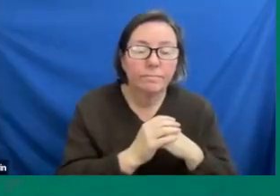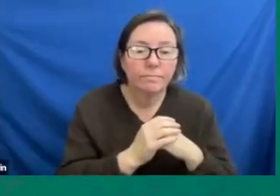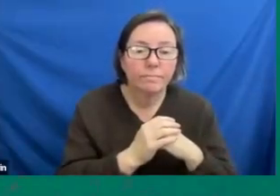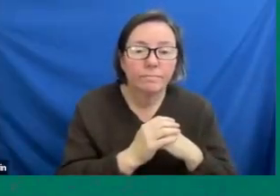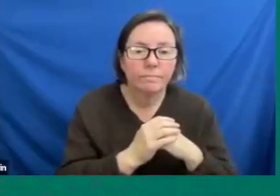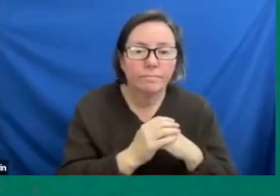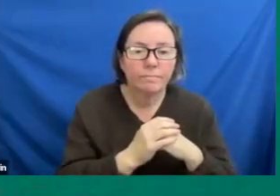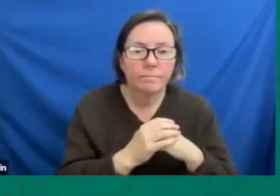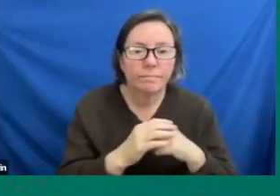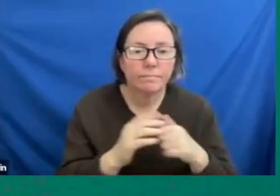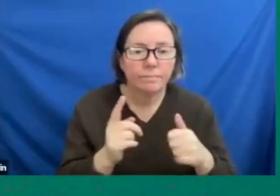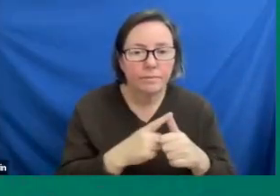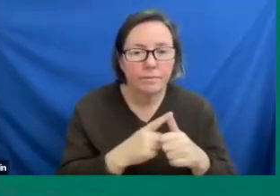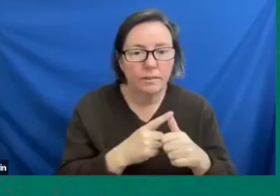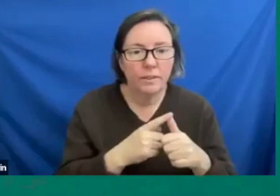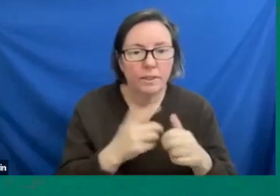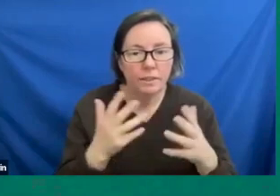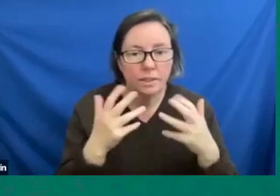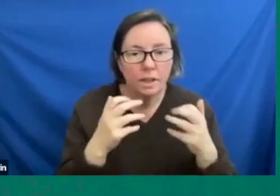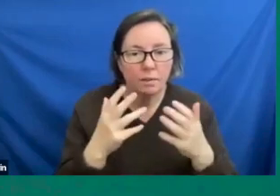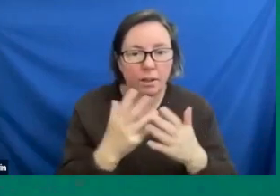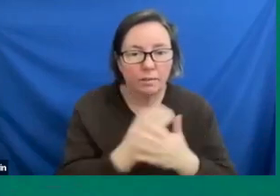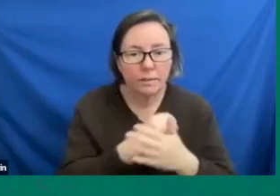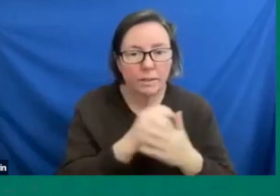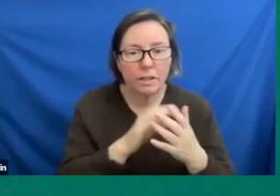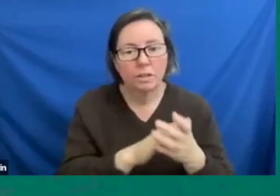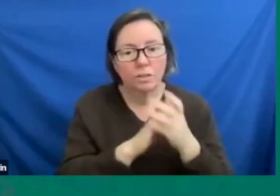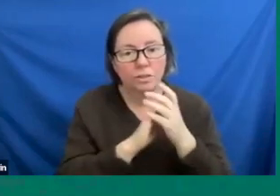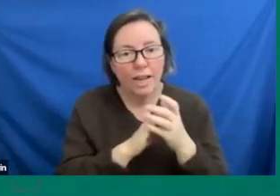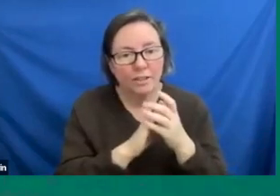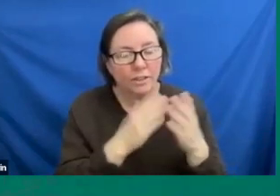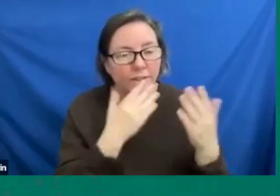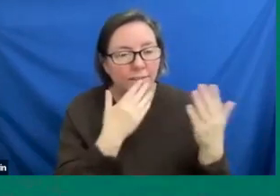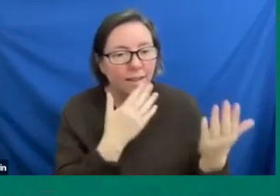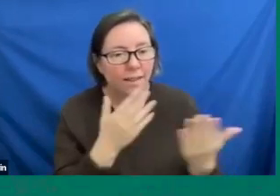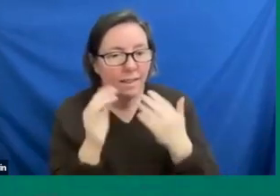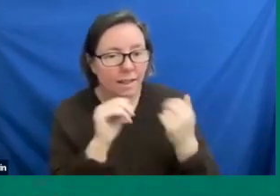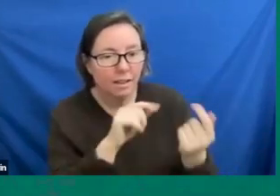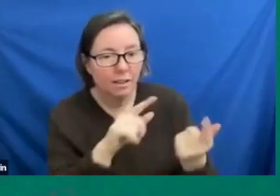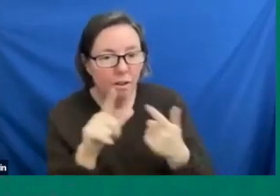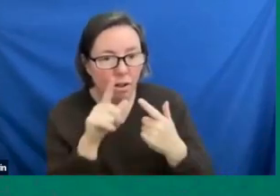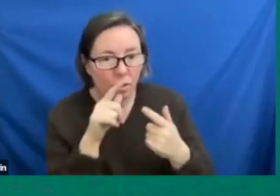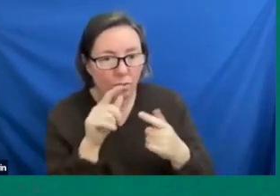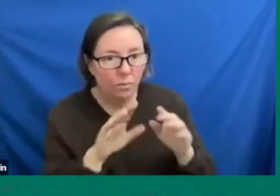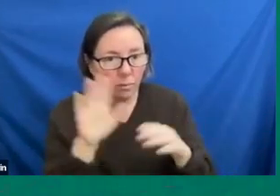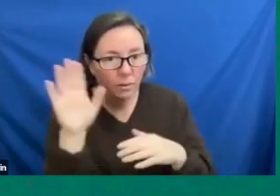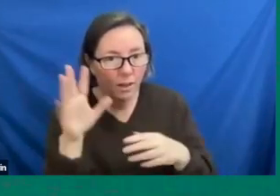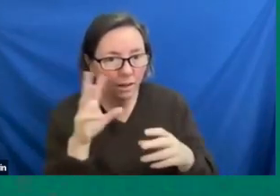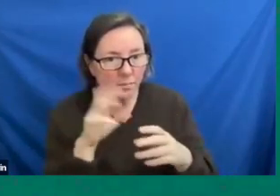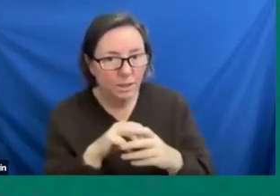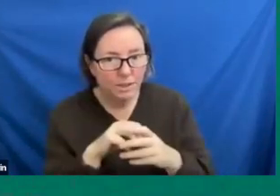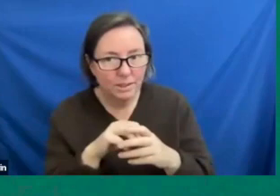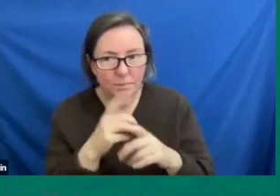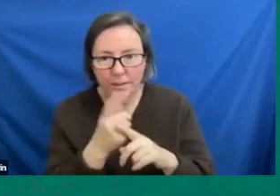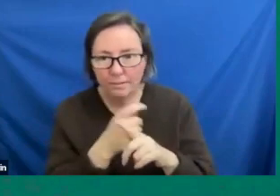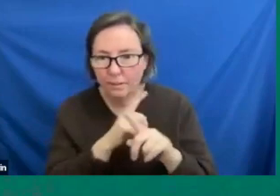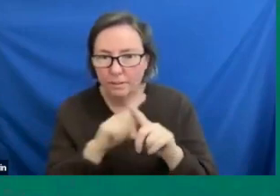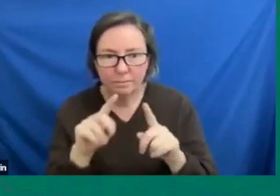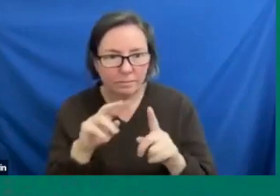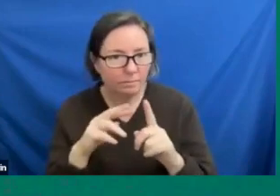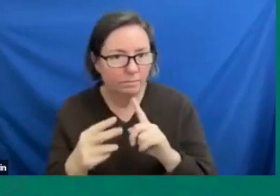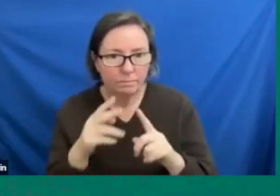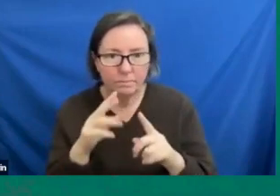want to congratulate and thank everybody who participated from wherever,